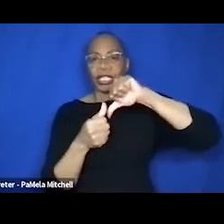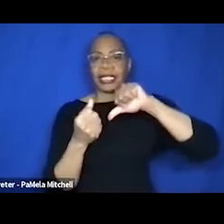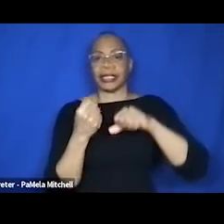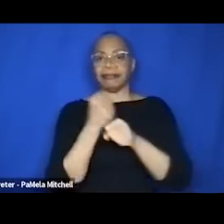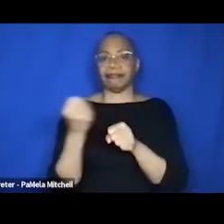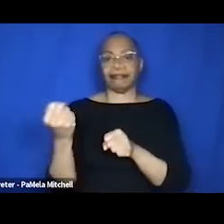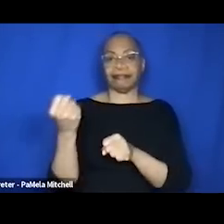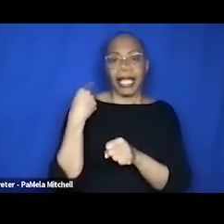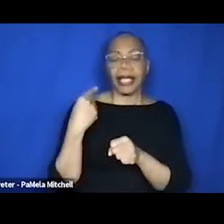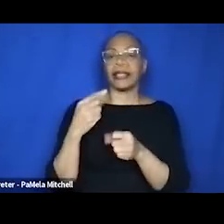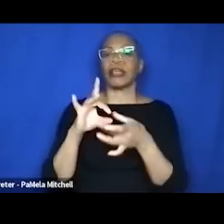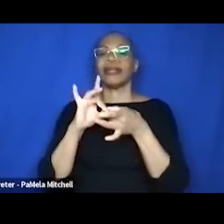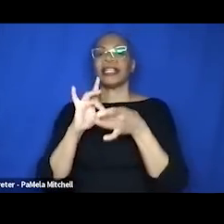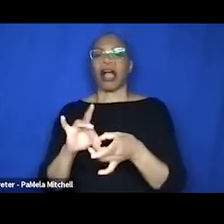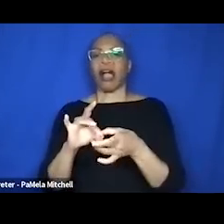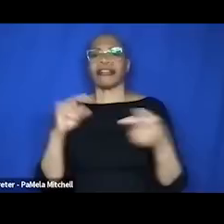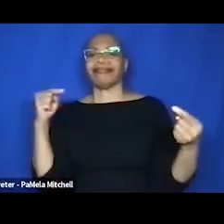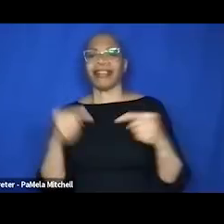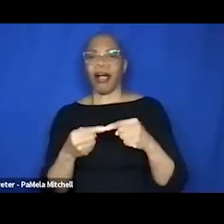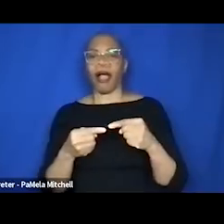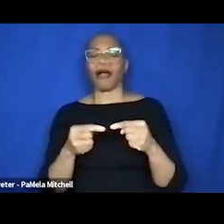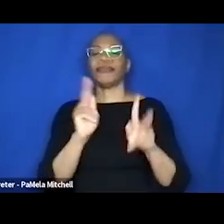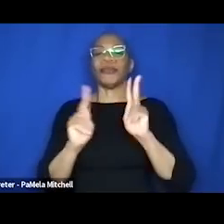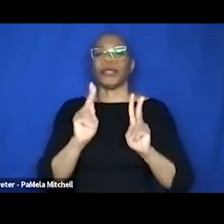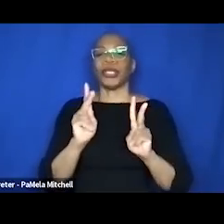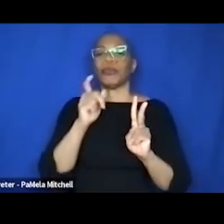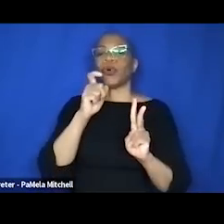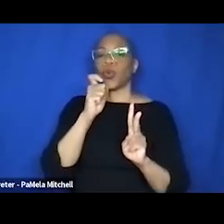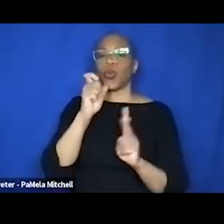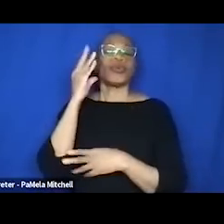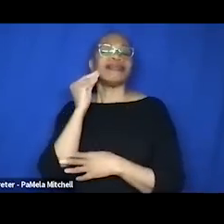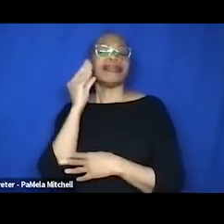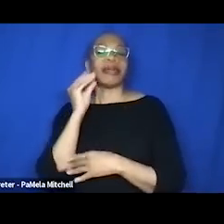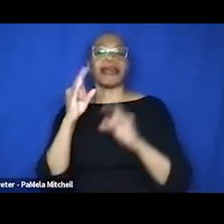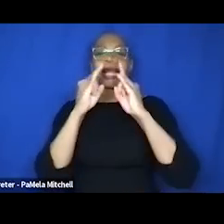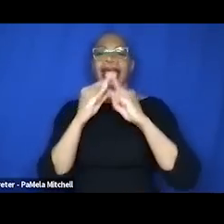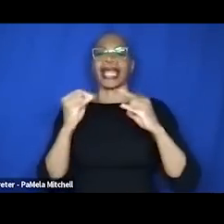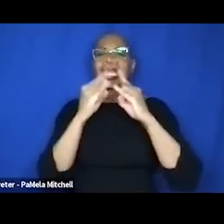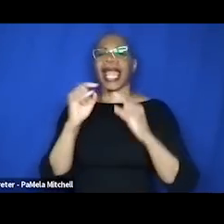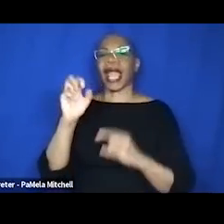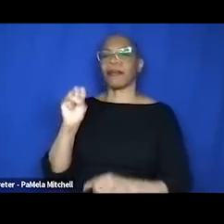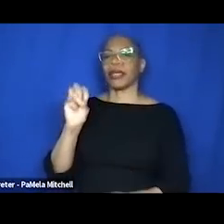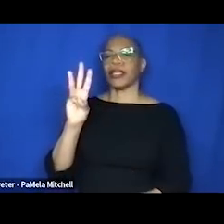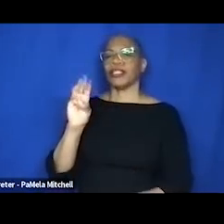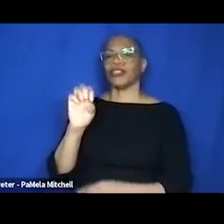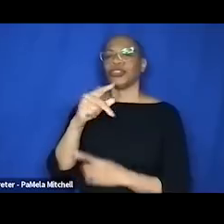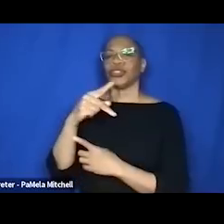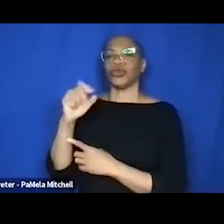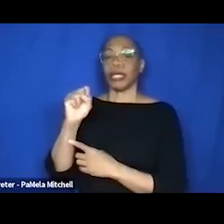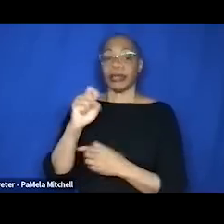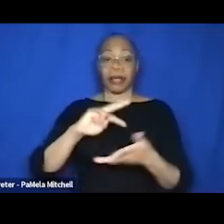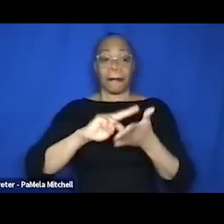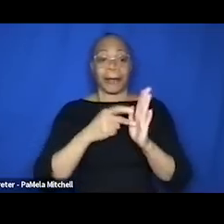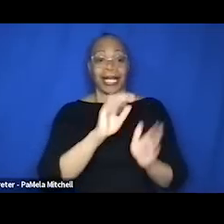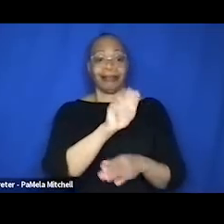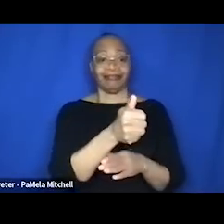the harm that can happen to people who are experiencing encampment sweeps, who are being displaced from encampments.